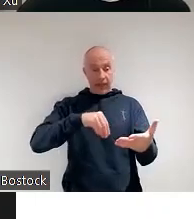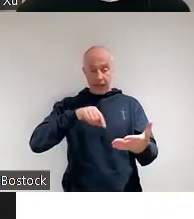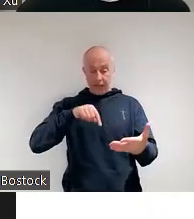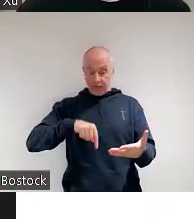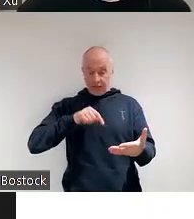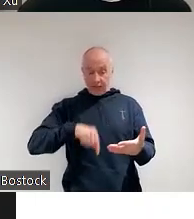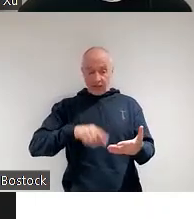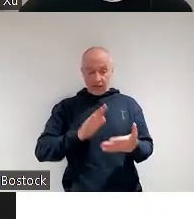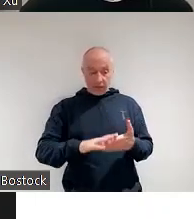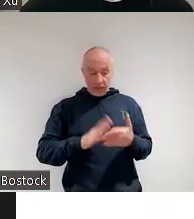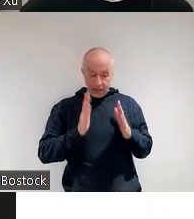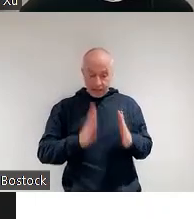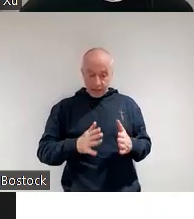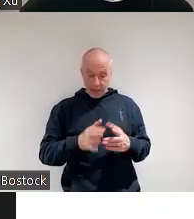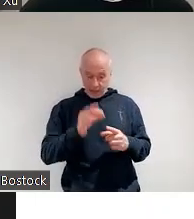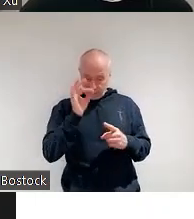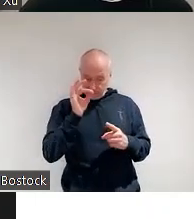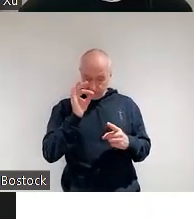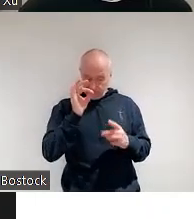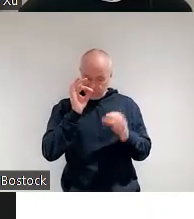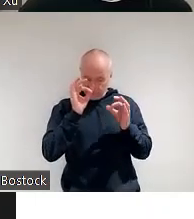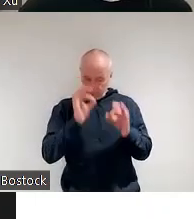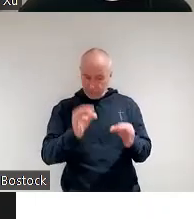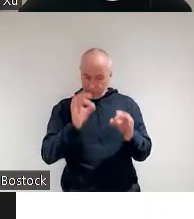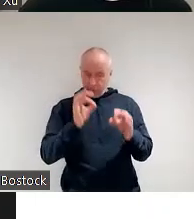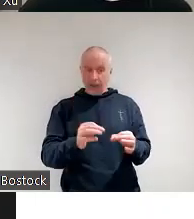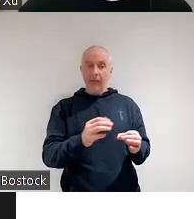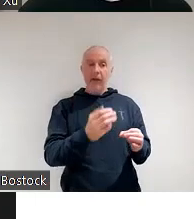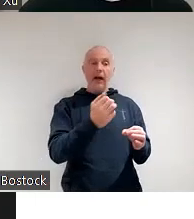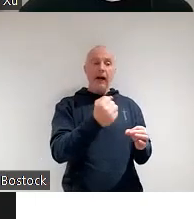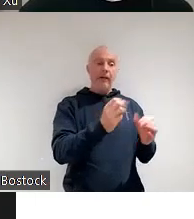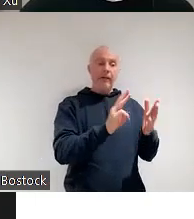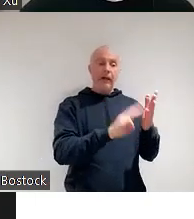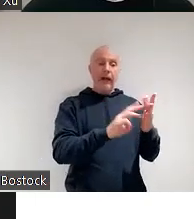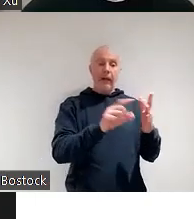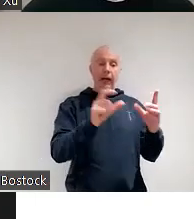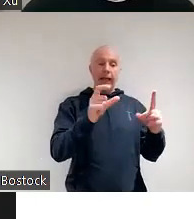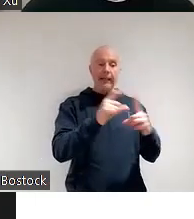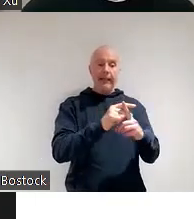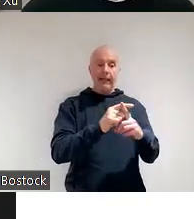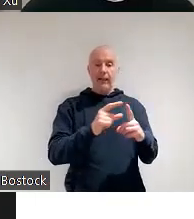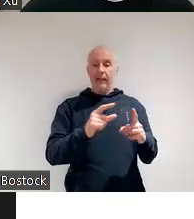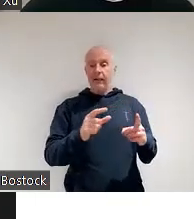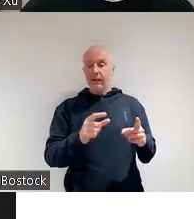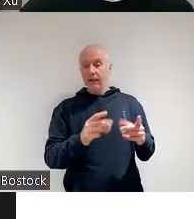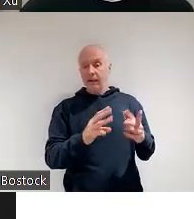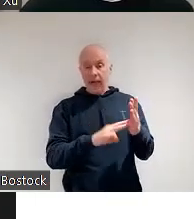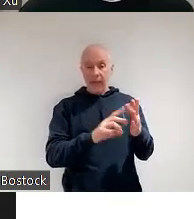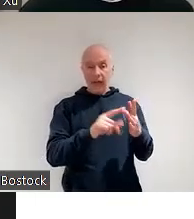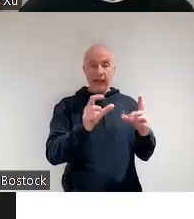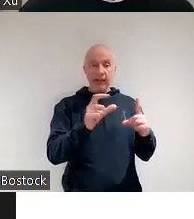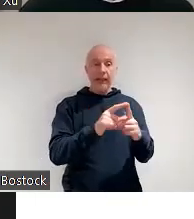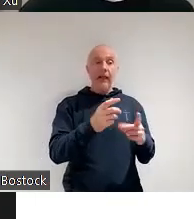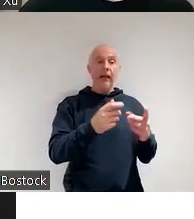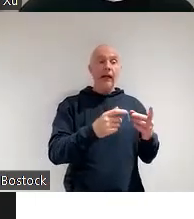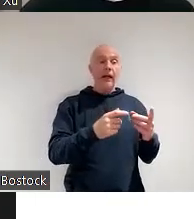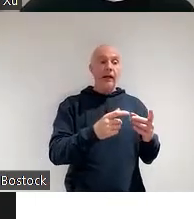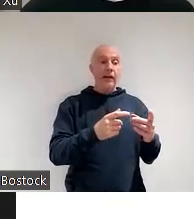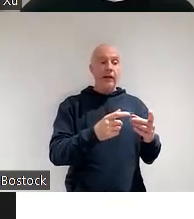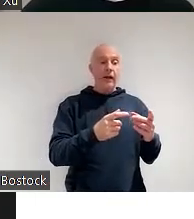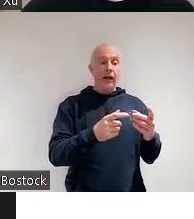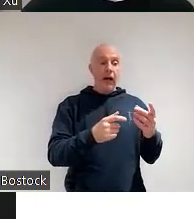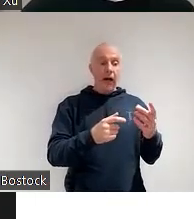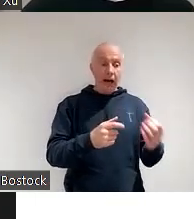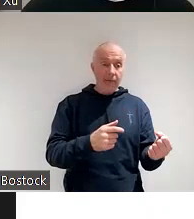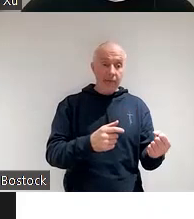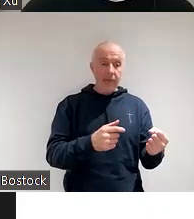to be accurate enough. If your charger doesn't come with an MID, if you, let's say, install a charger somewhere and you've totally forgot about this, then what